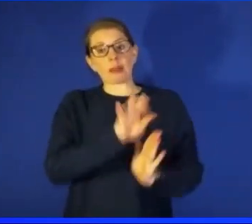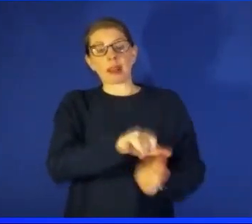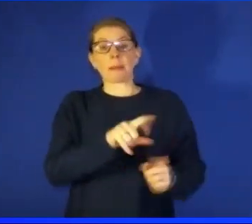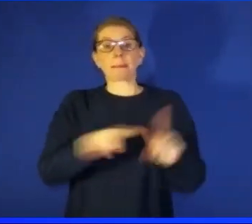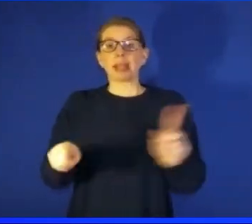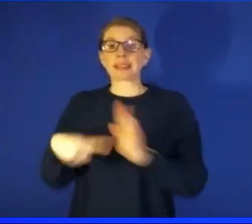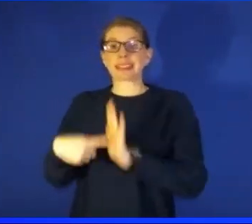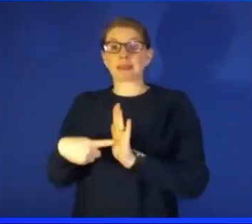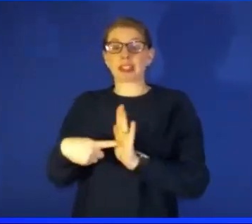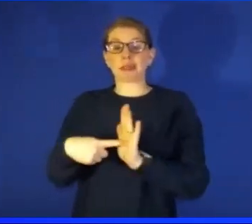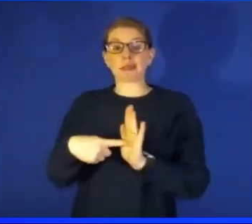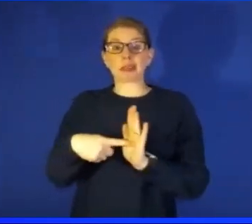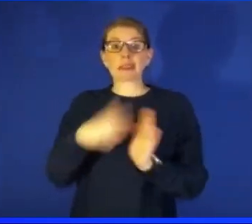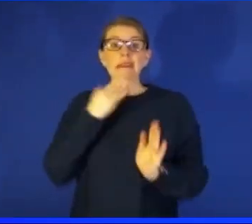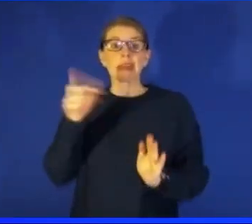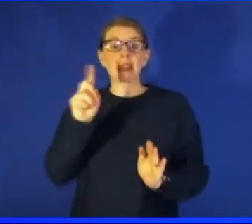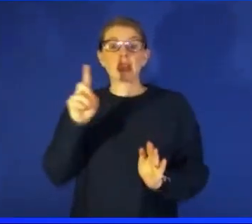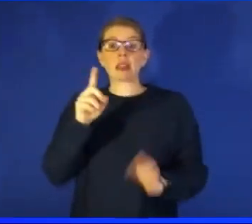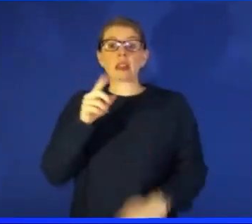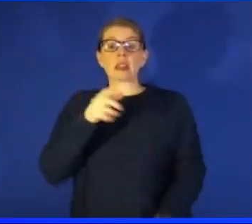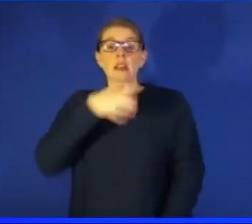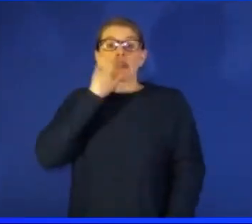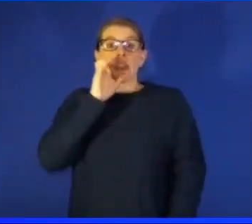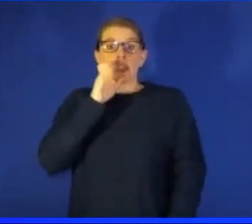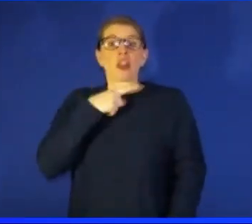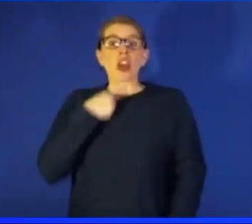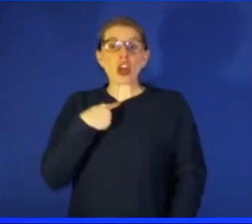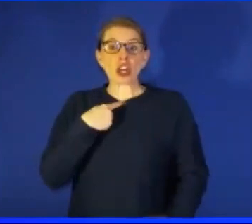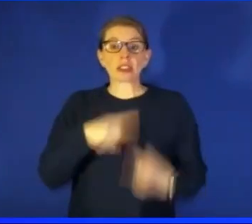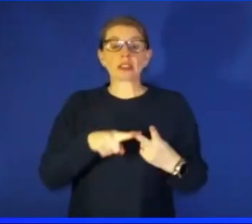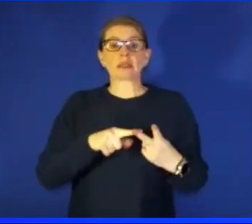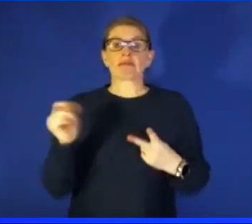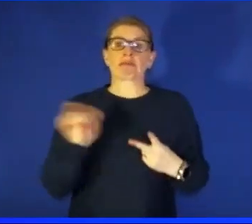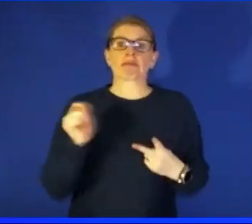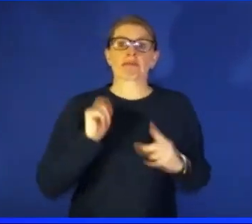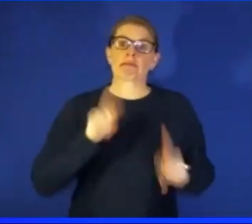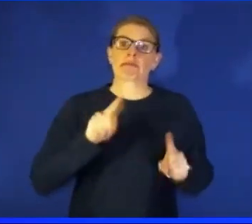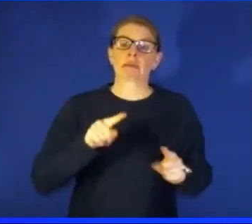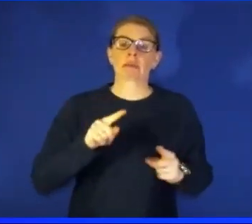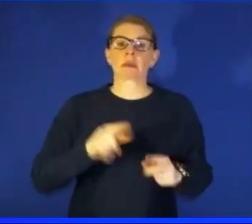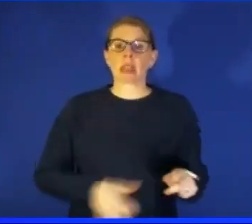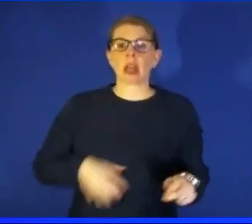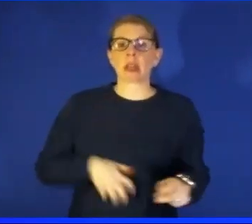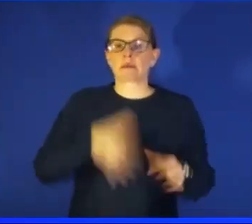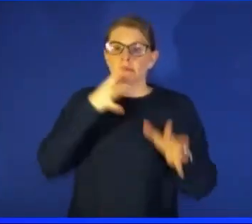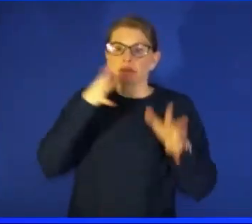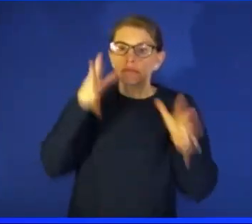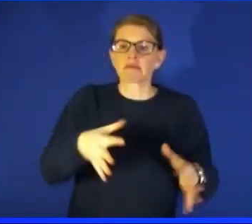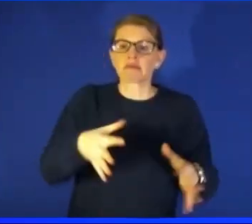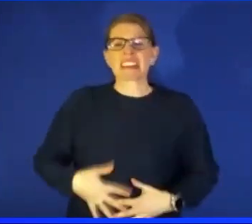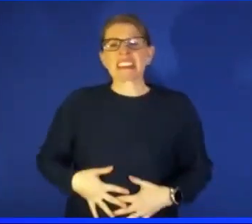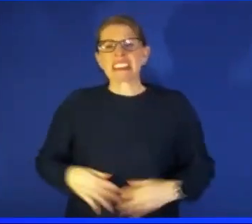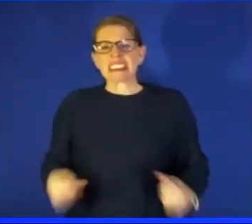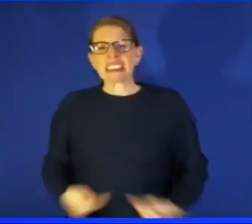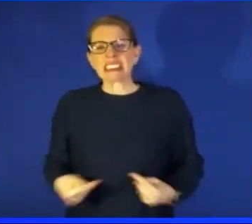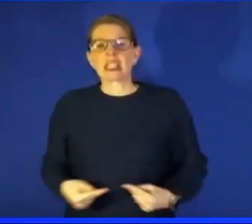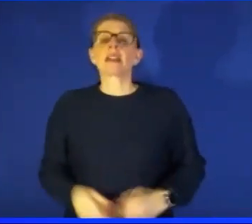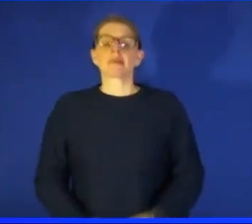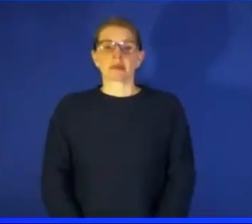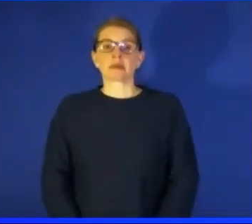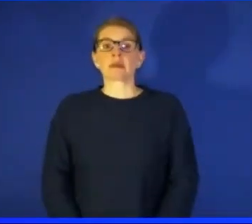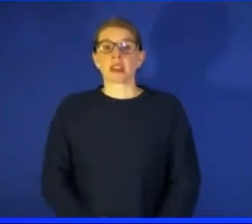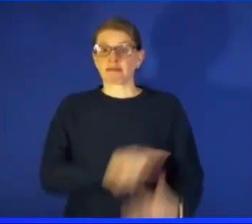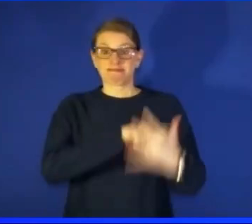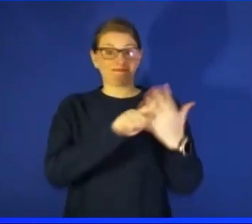we're looking for an increased thirst, increased urination, nausea, vomiting, some stomach pain, all of which can